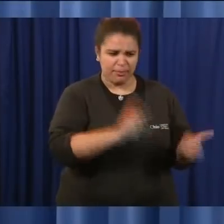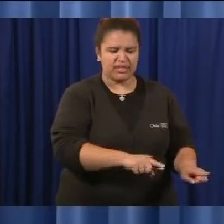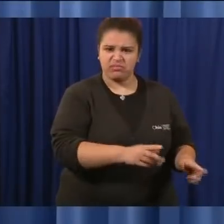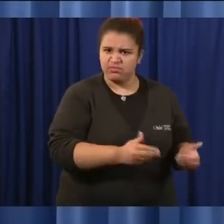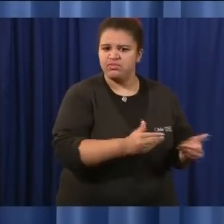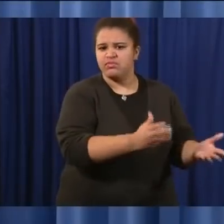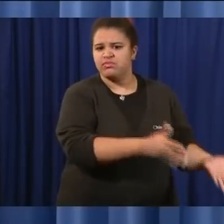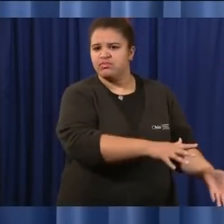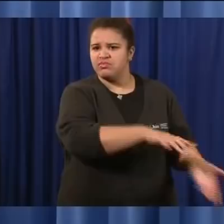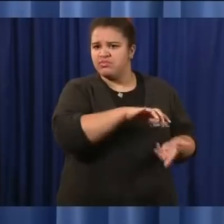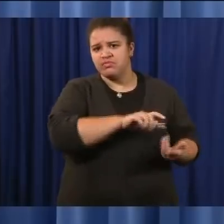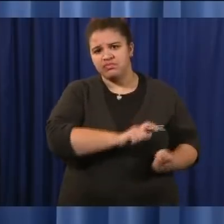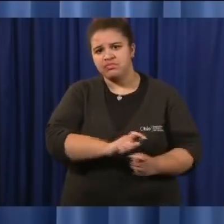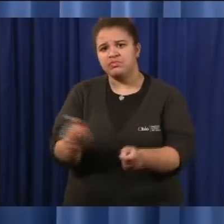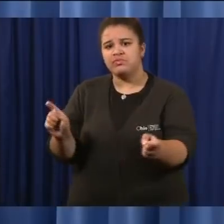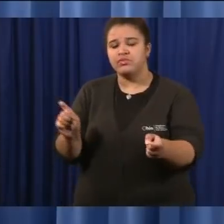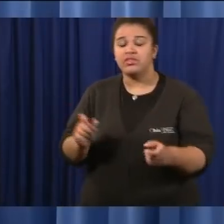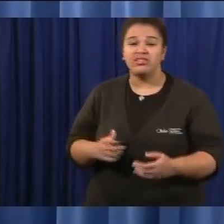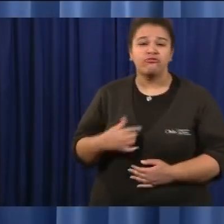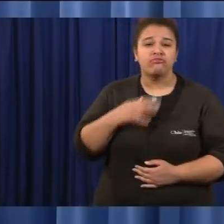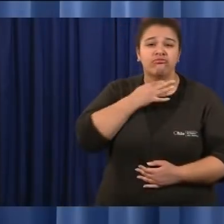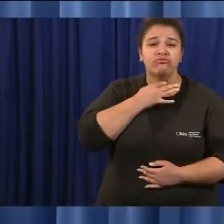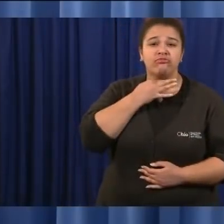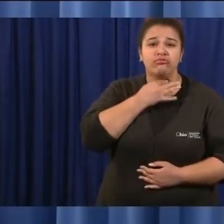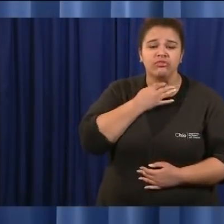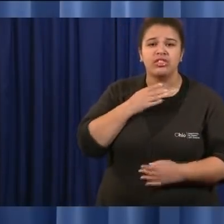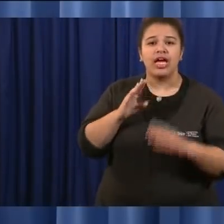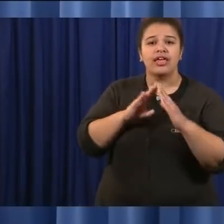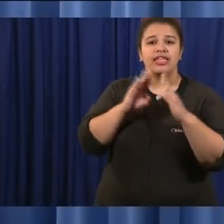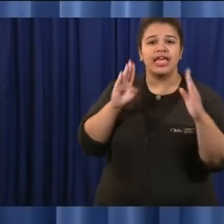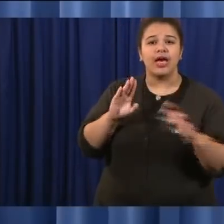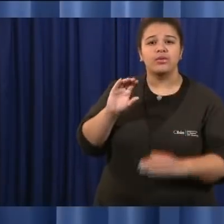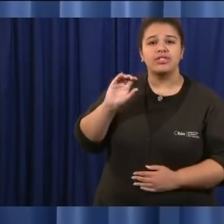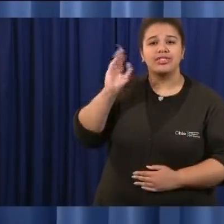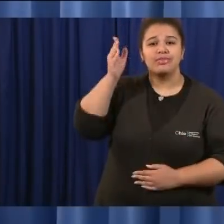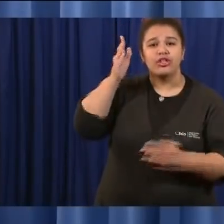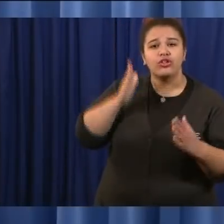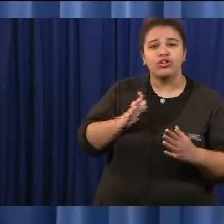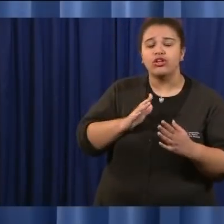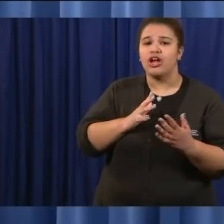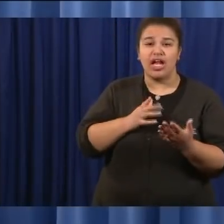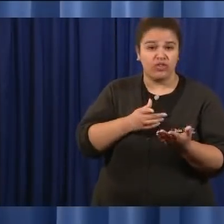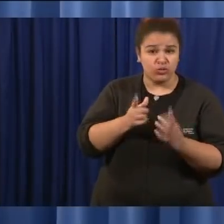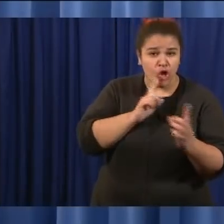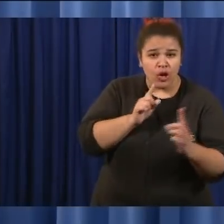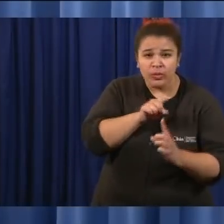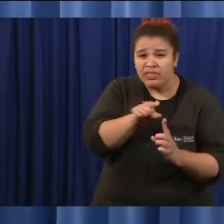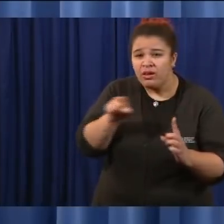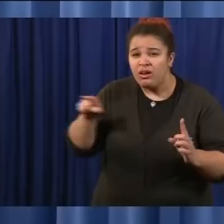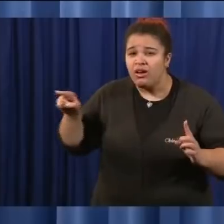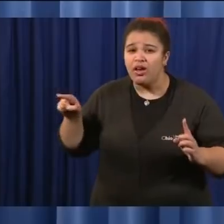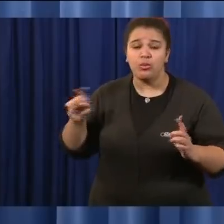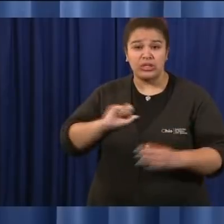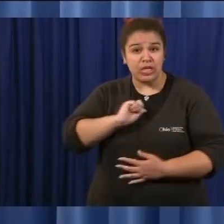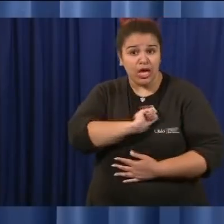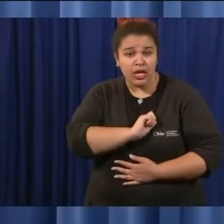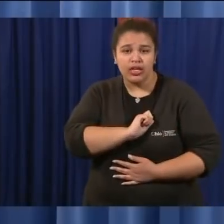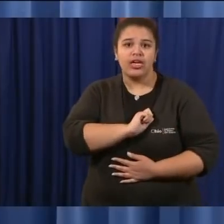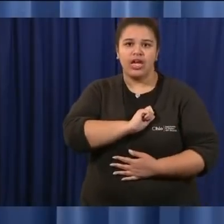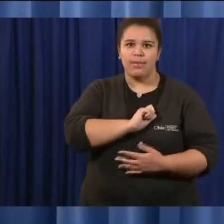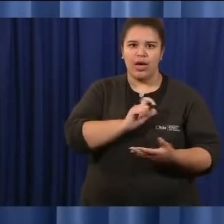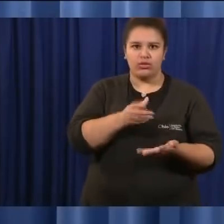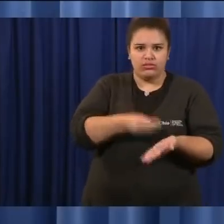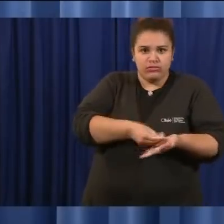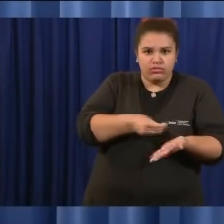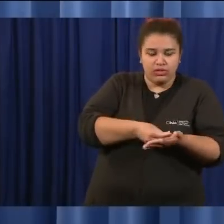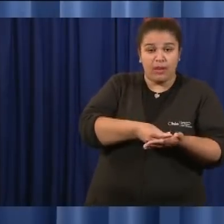the House Speaker on this funding, and what are you telling these local governments as they struggle to balance the budget, a lot like the state has to struggle as